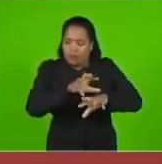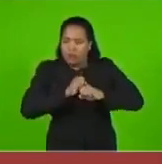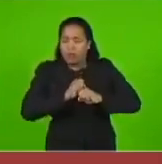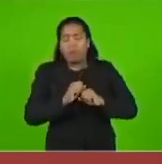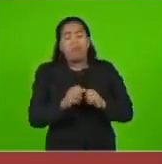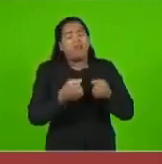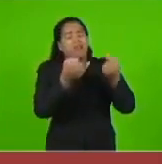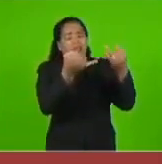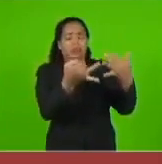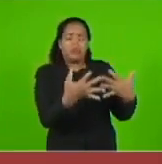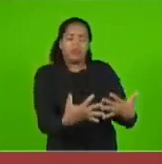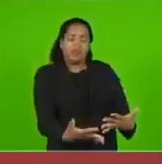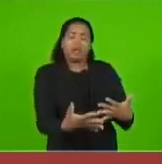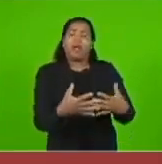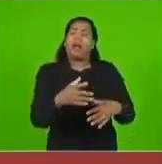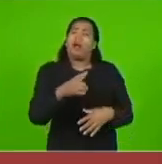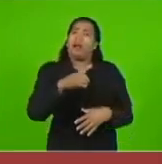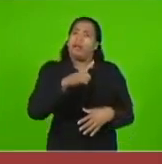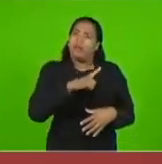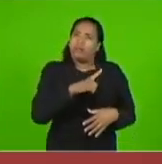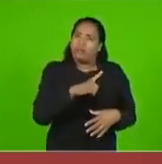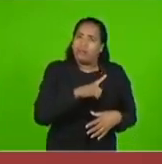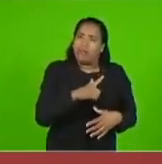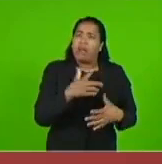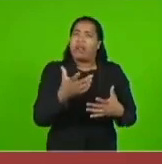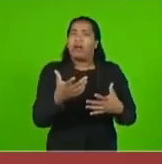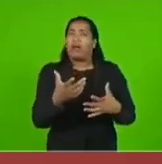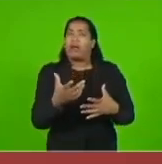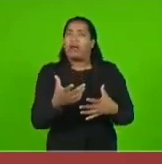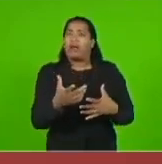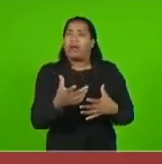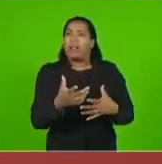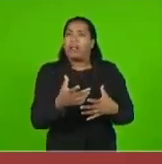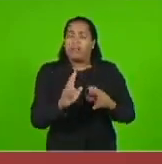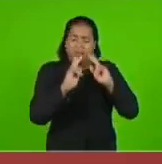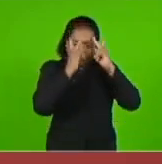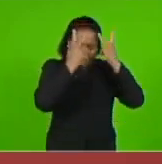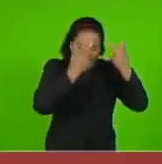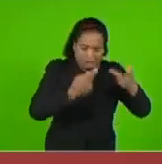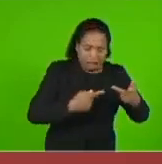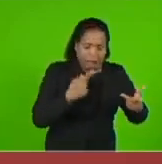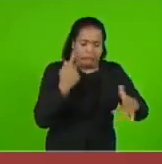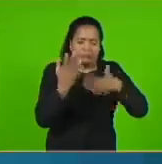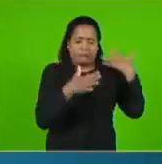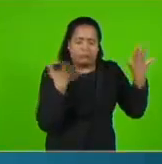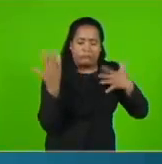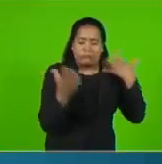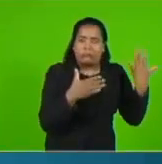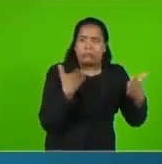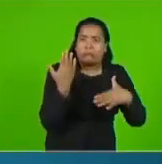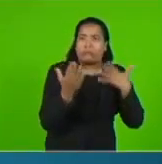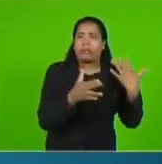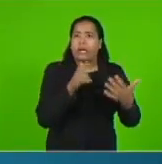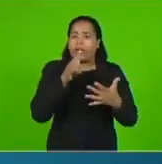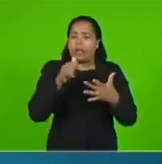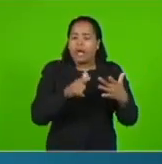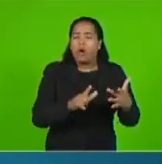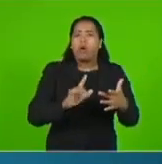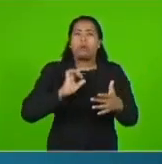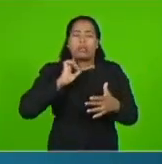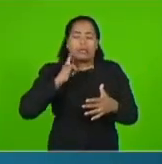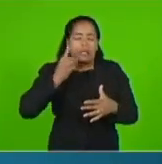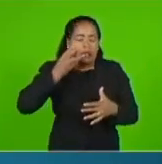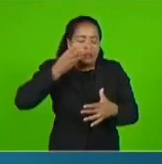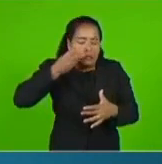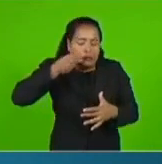We're not going to speak here about what happens here. Men say that they died off of the waters because the waters